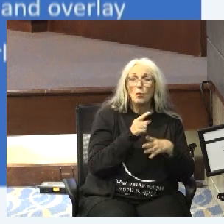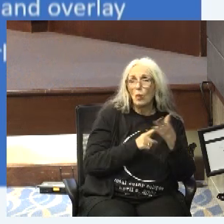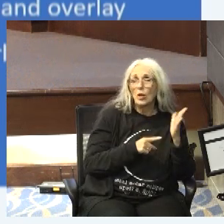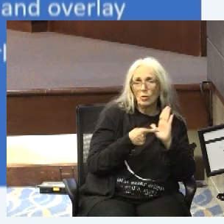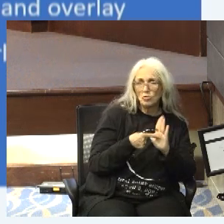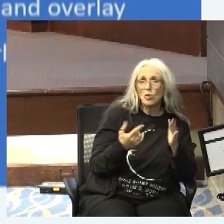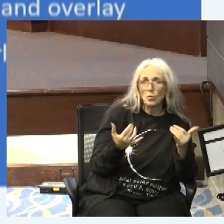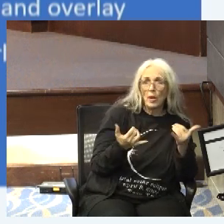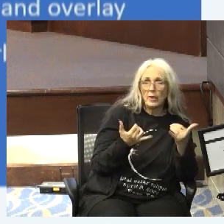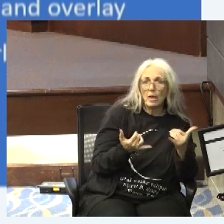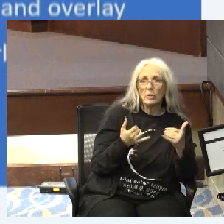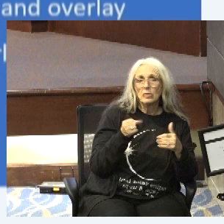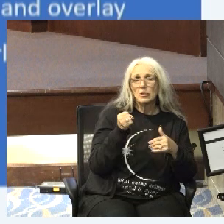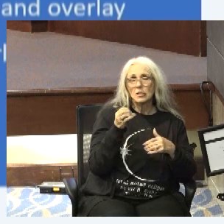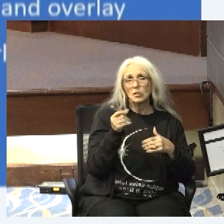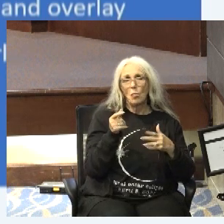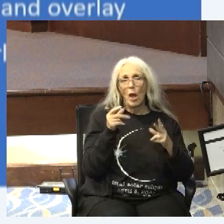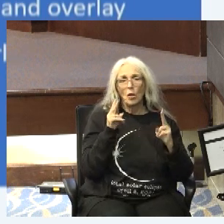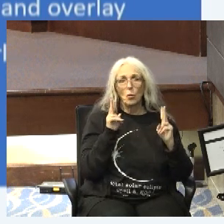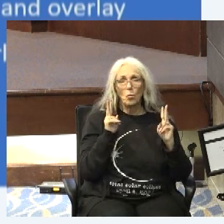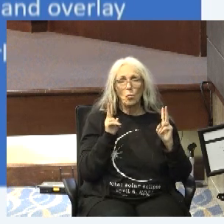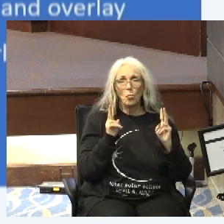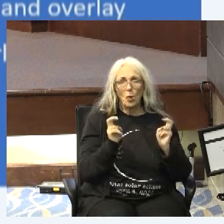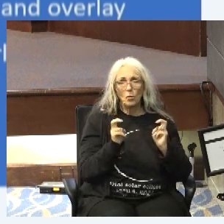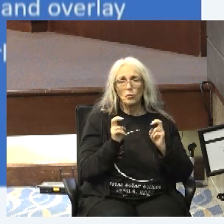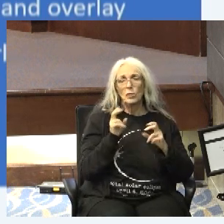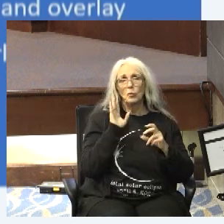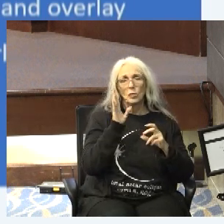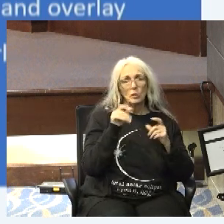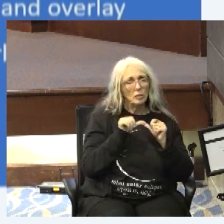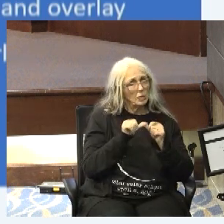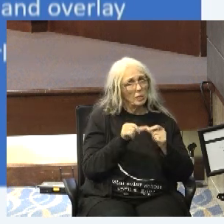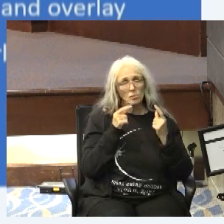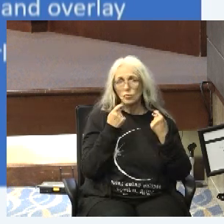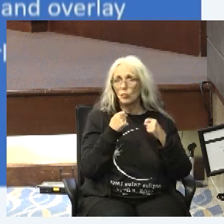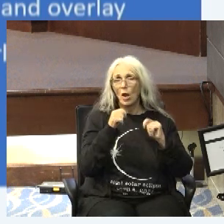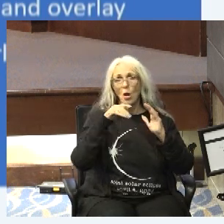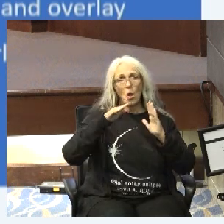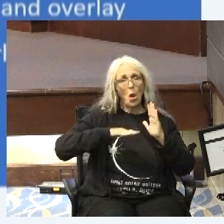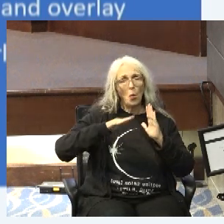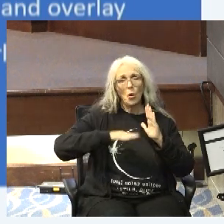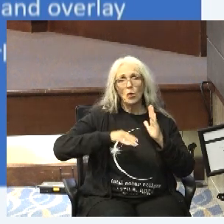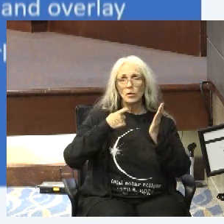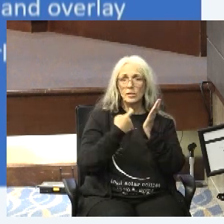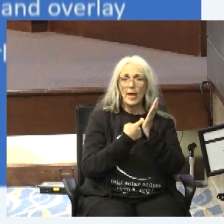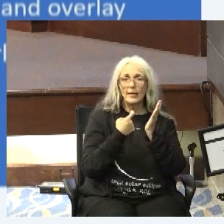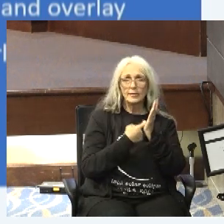because I fully expect over the next few years we'll continue to try and lower our tax rate.